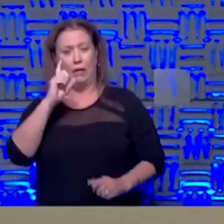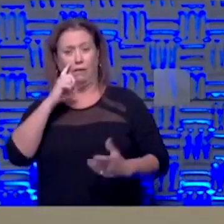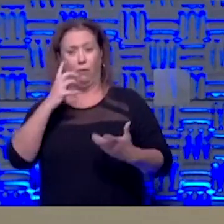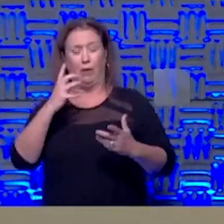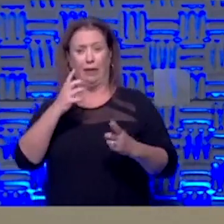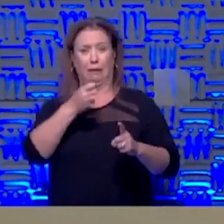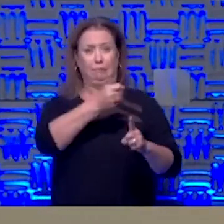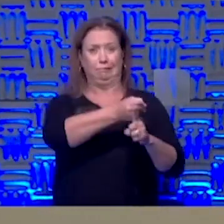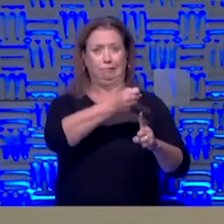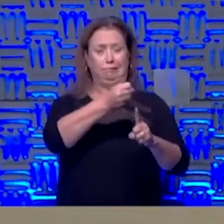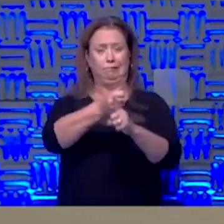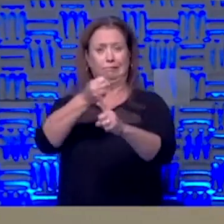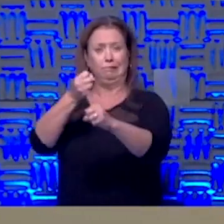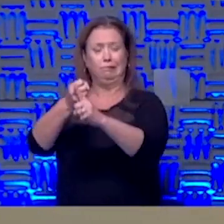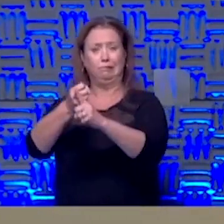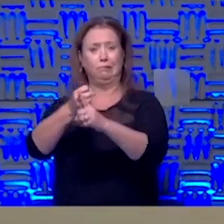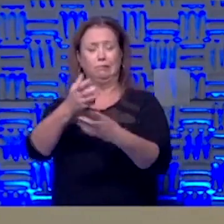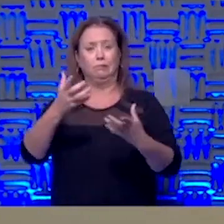bunch of